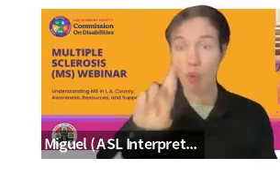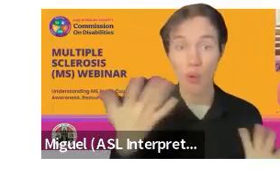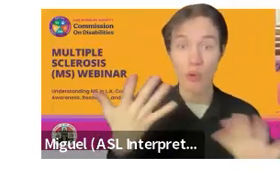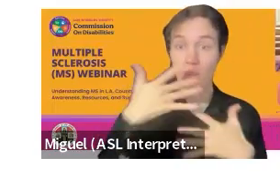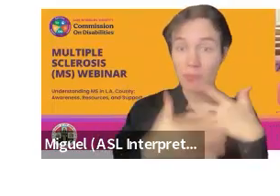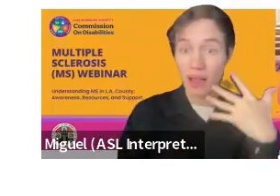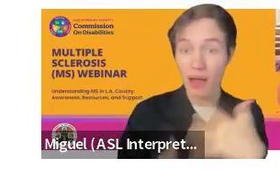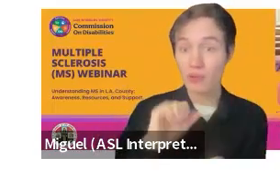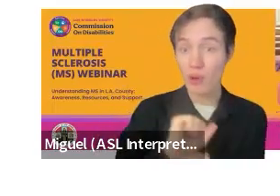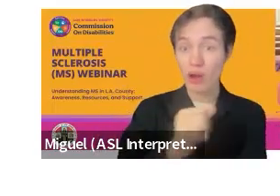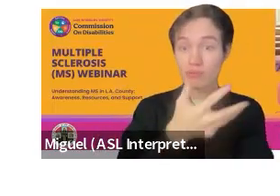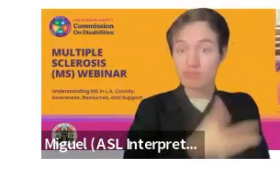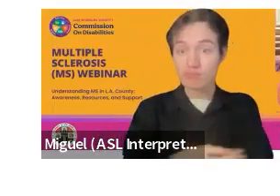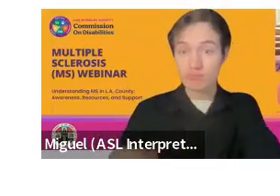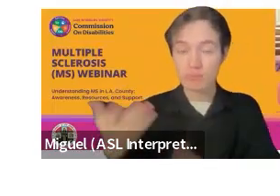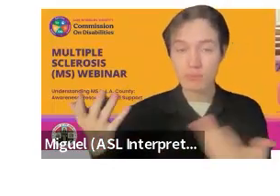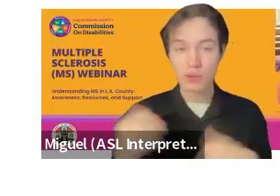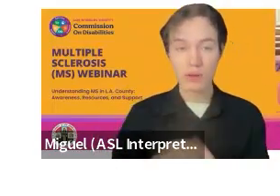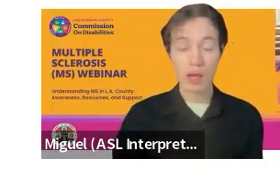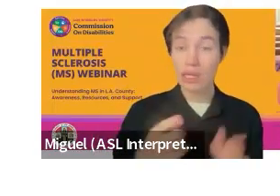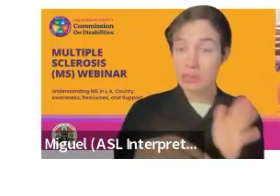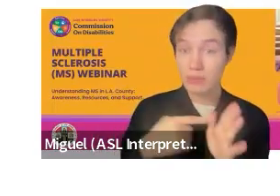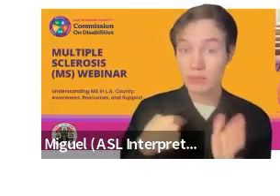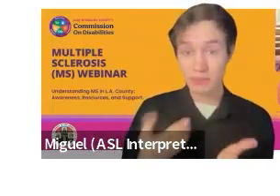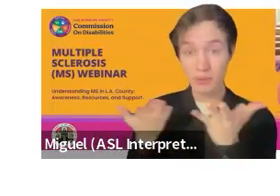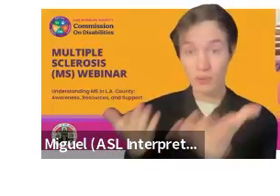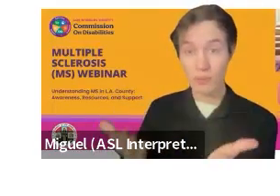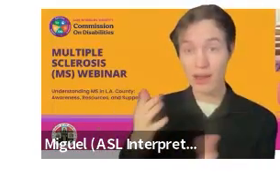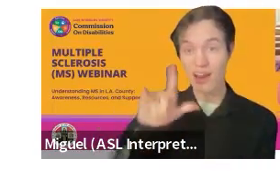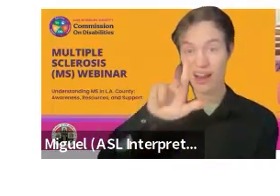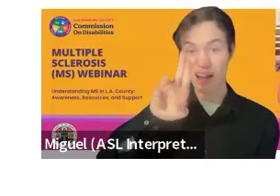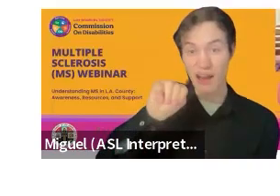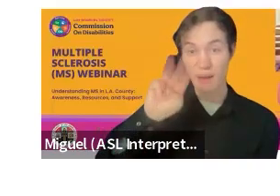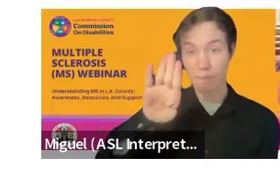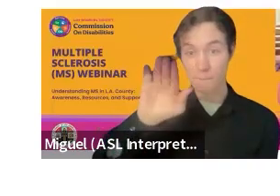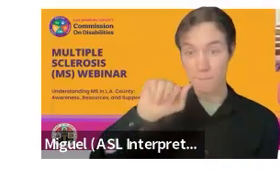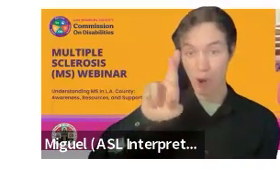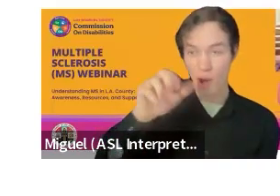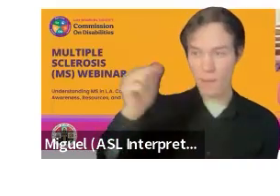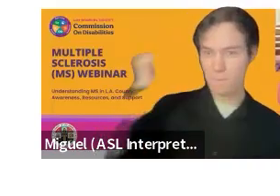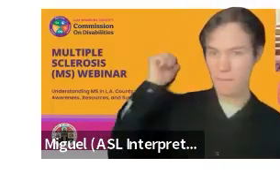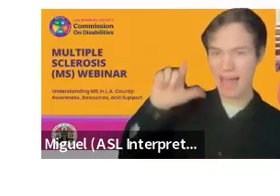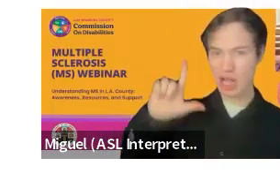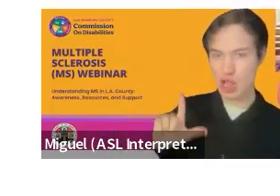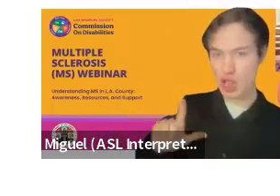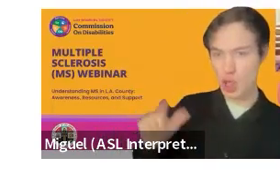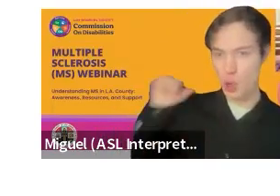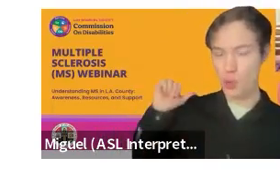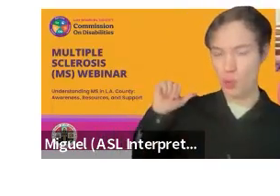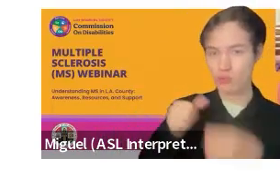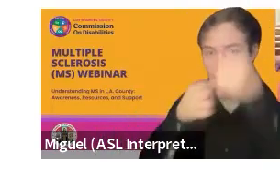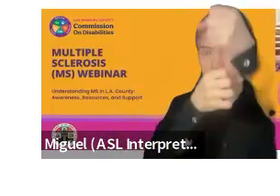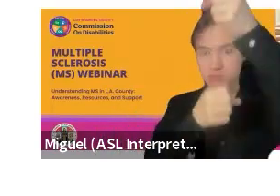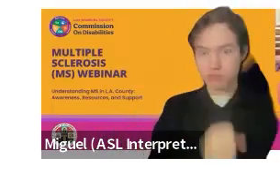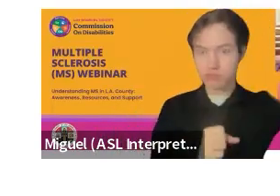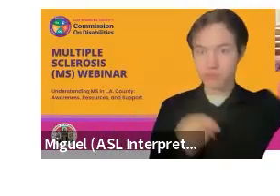MS. And then sometimes I will recommend a lumbar puncture to look for evidence of inflammation in the spinal fluid.